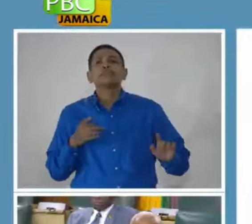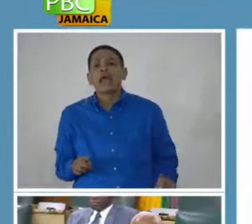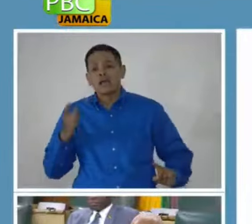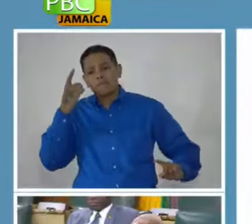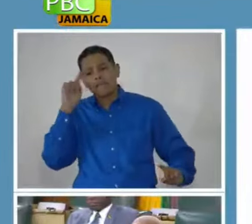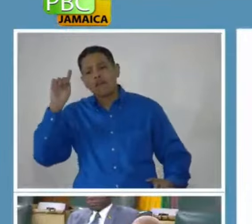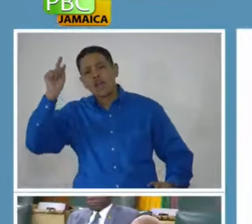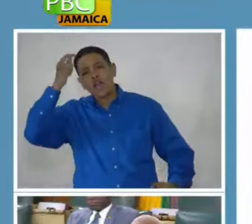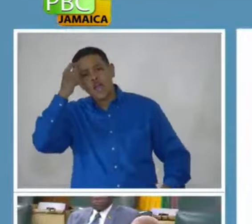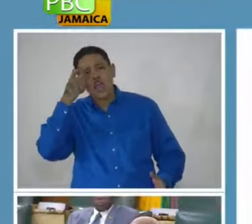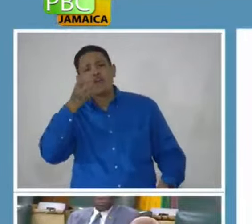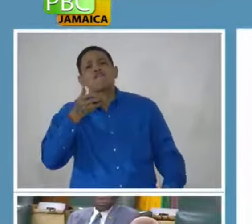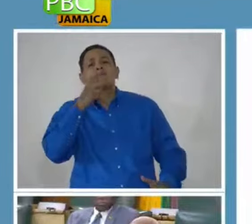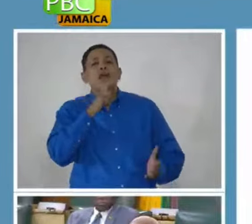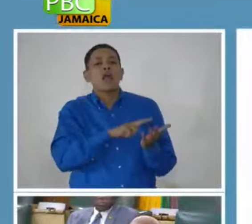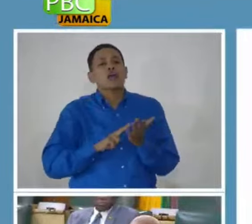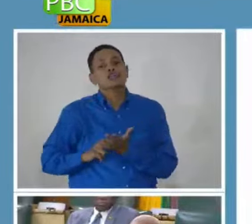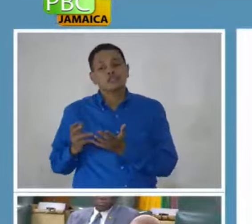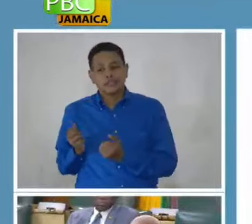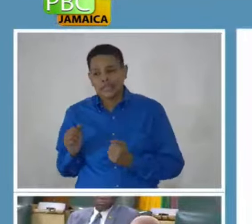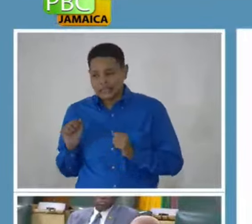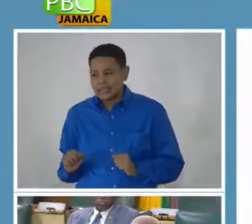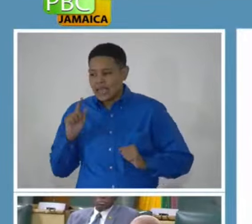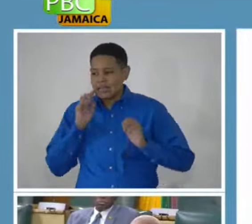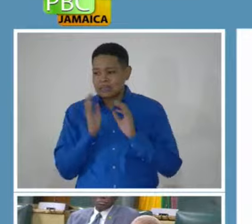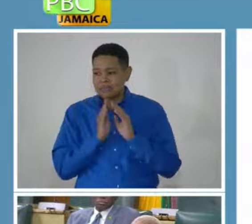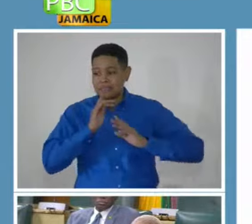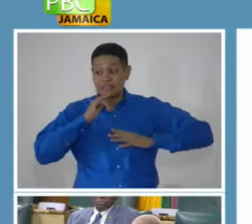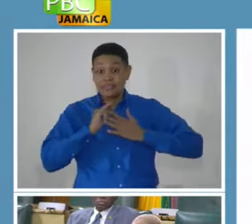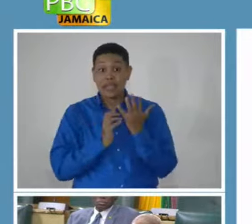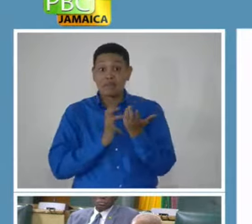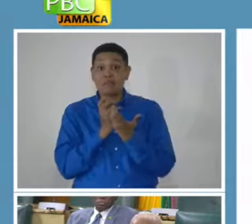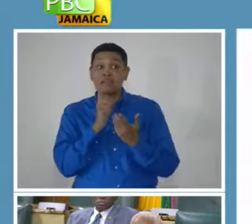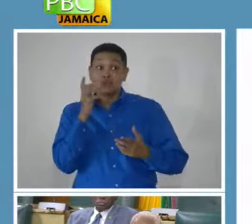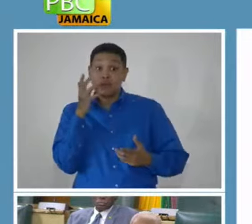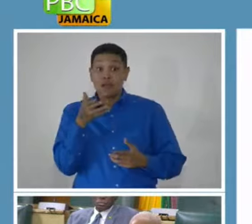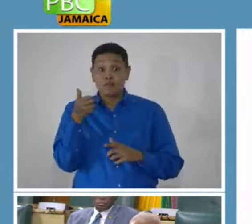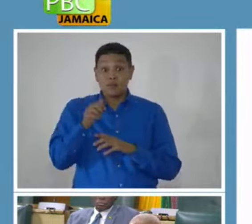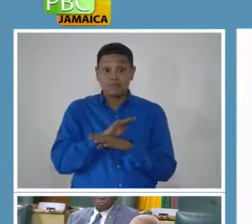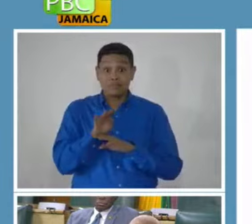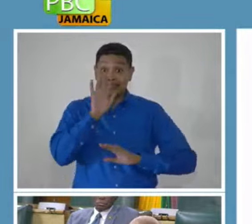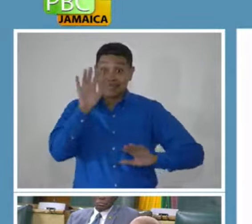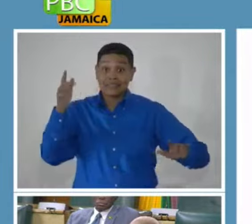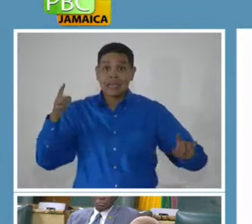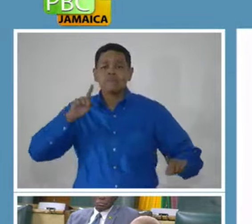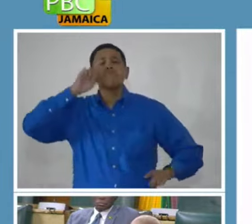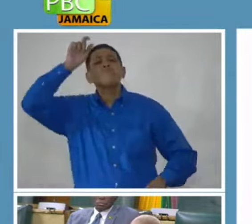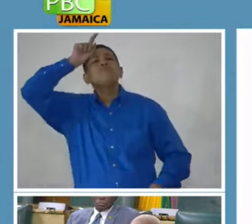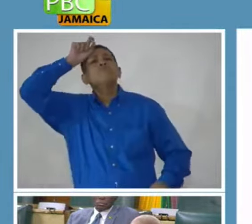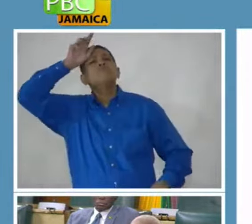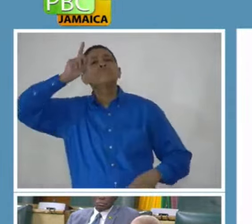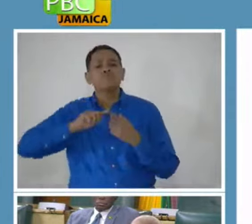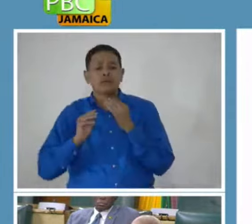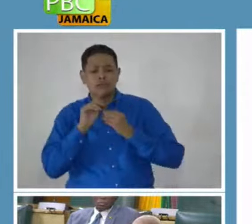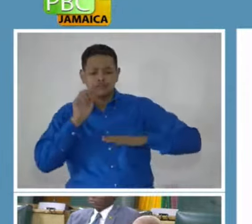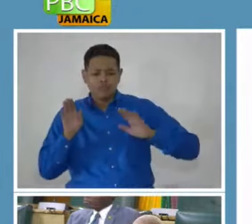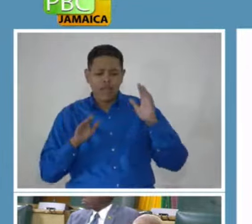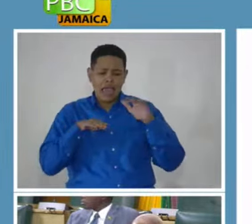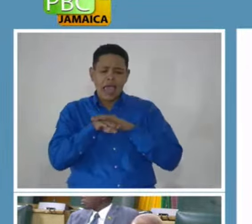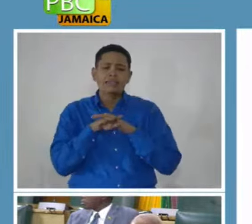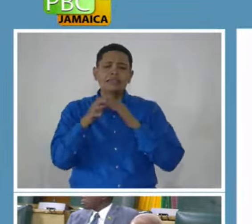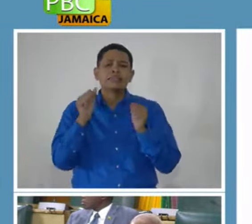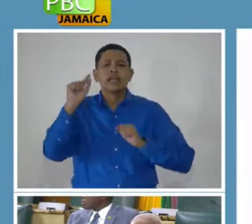for government contracts. The meeting is designed to help entrepreneurs understand and access